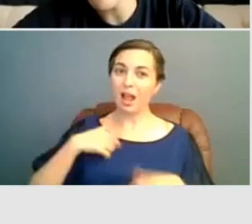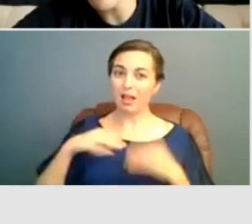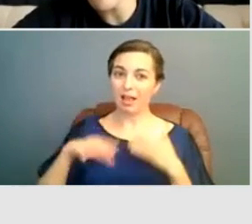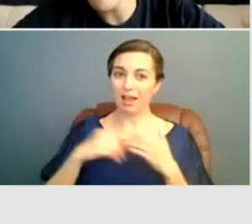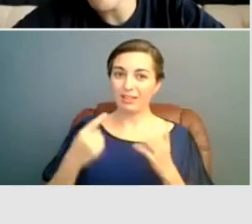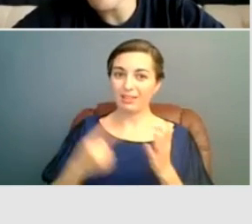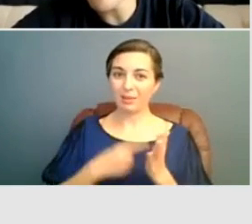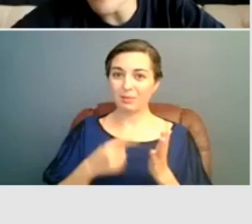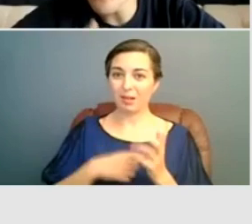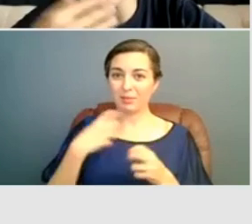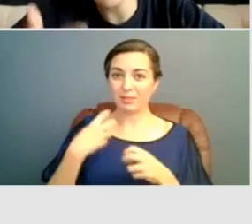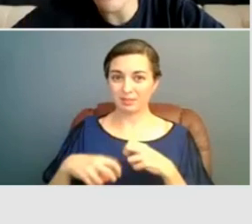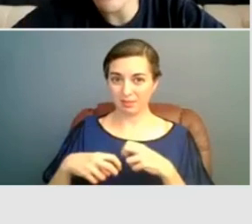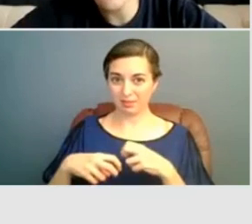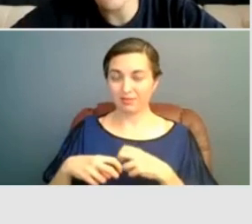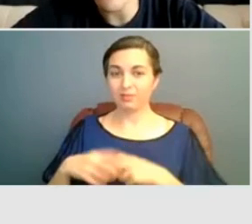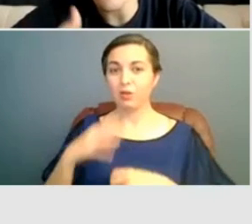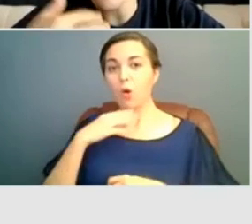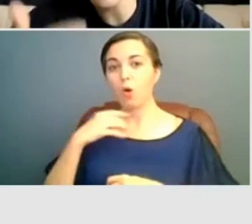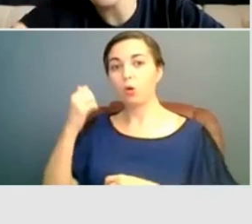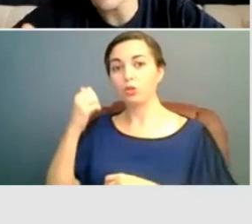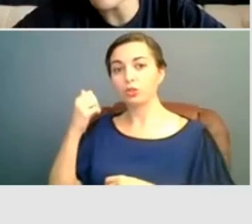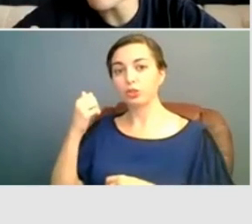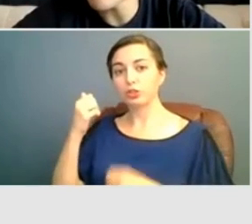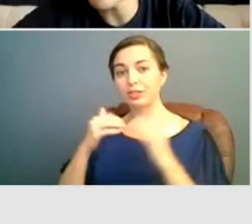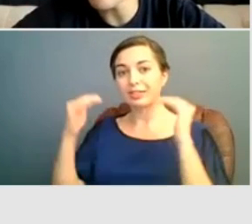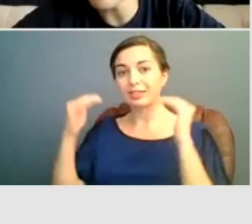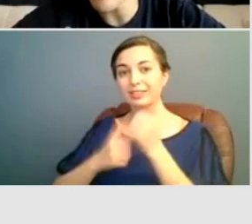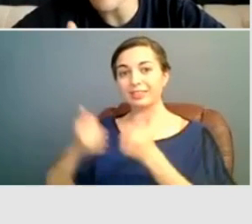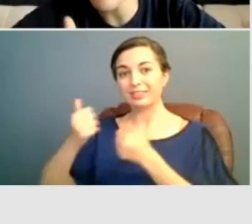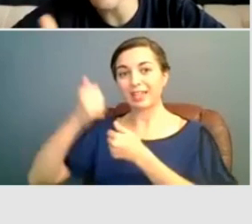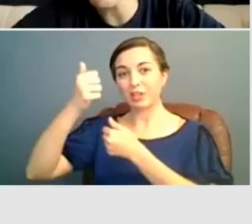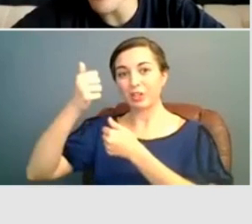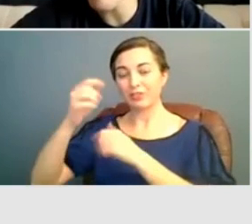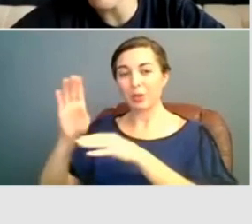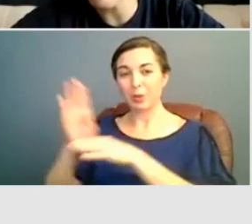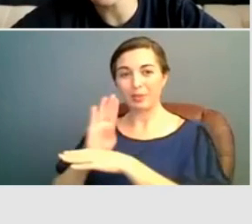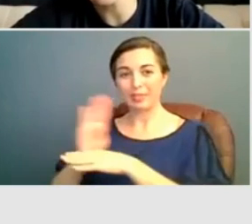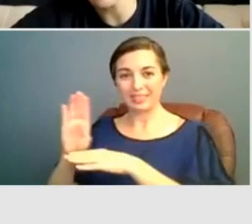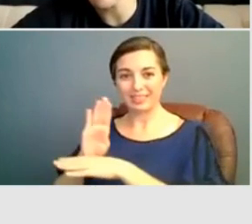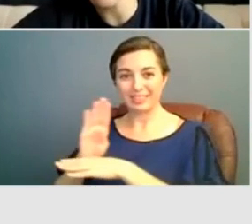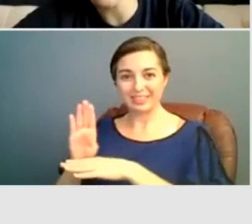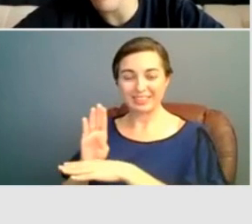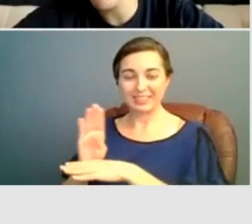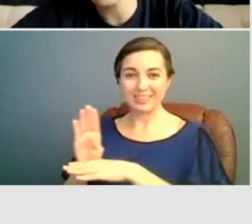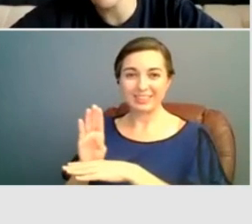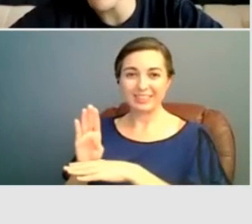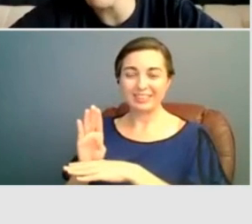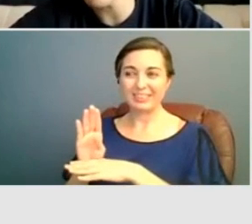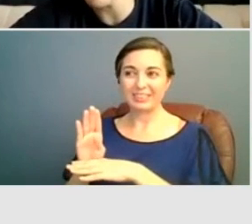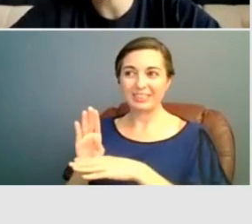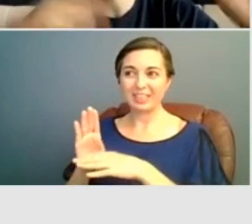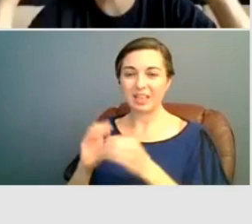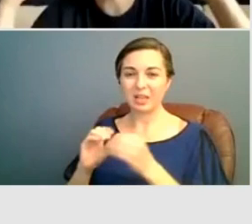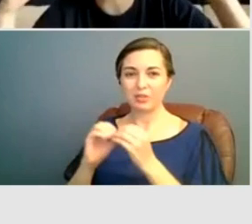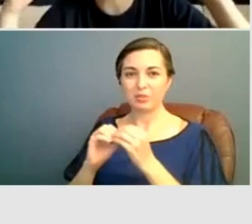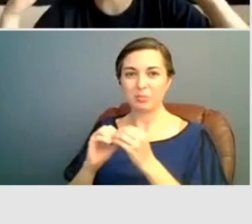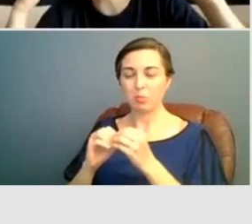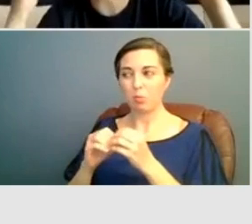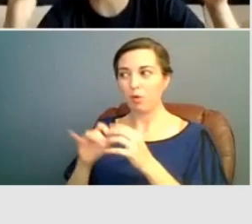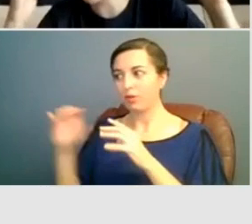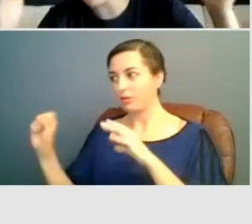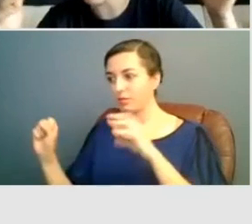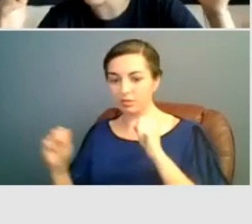because older executives are so busy and they have a lot more that they're preoccupied from like a big